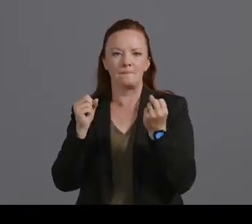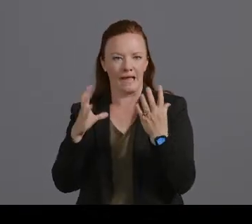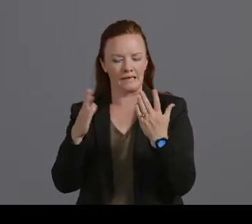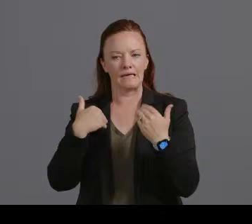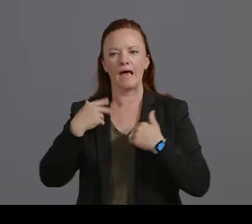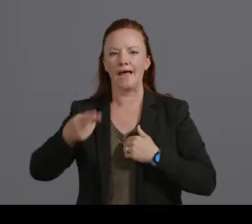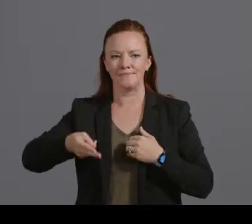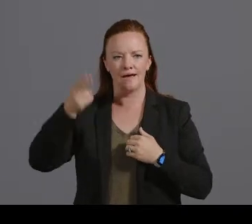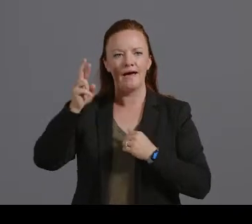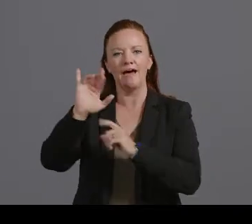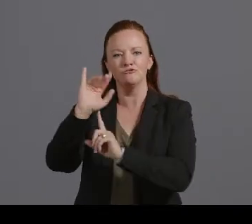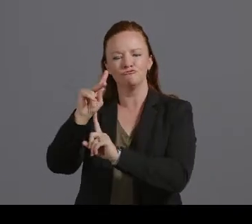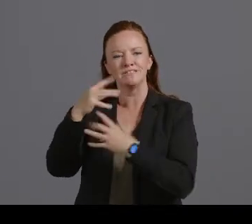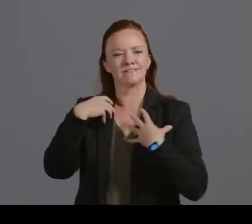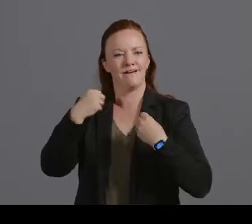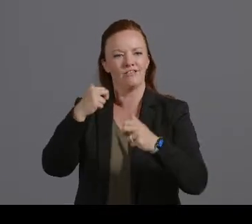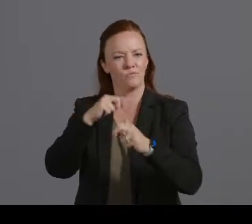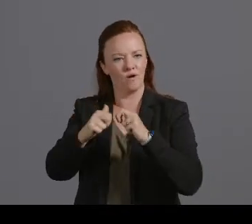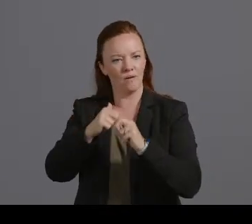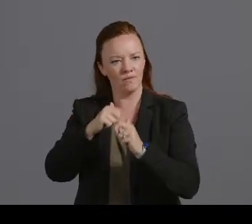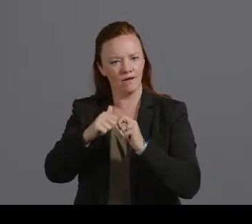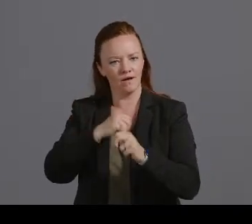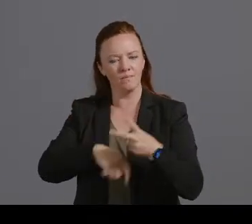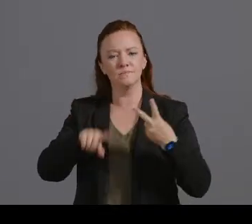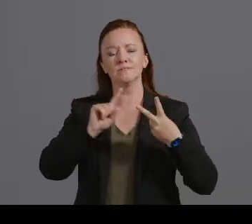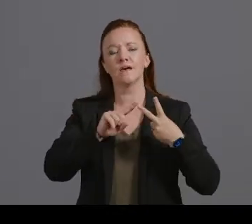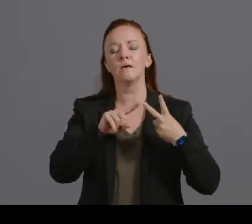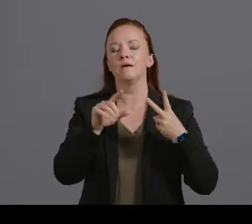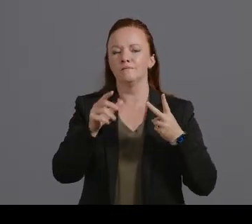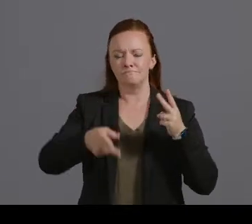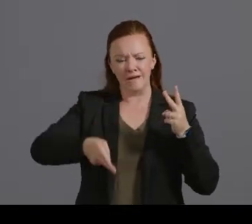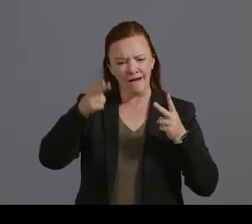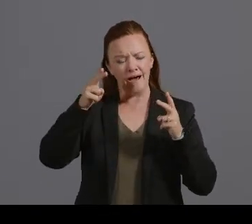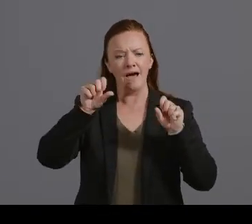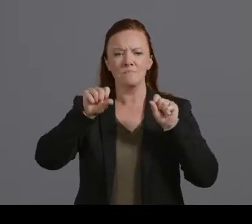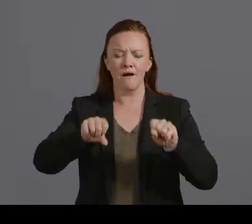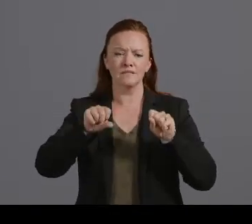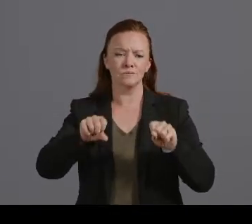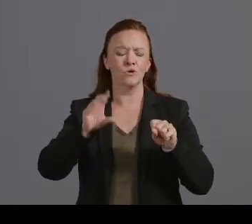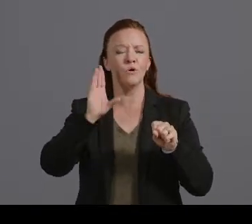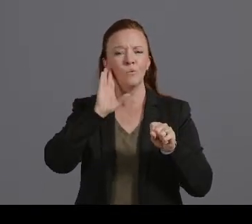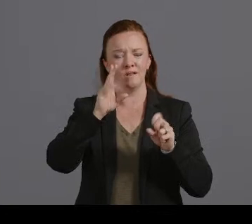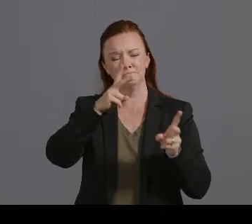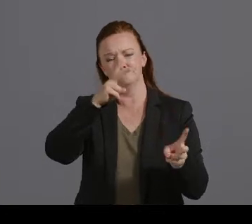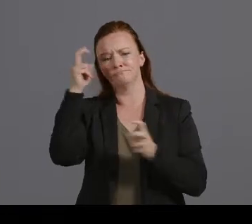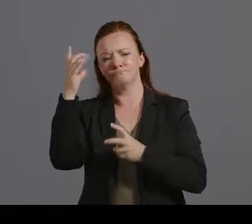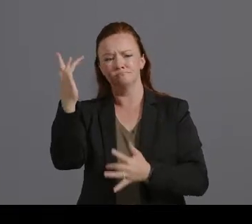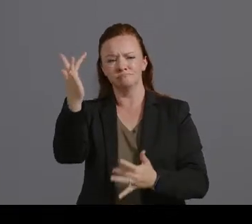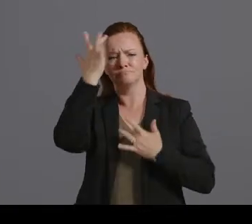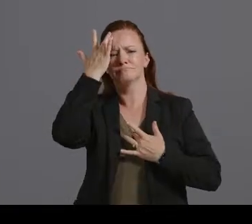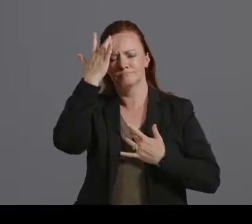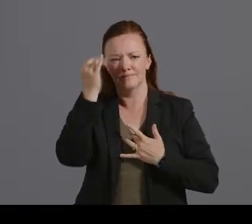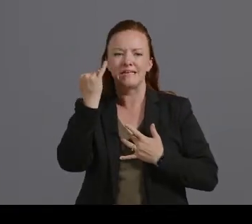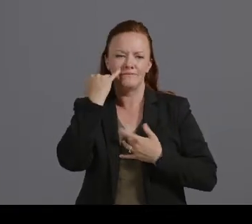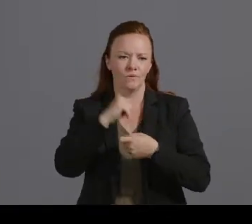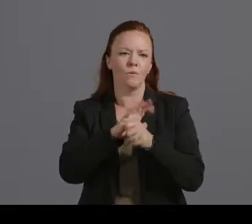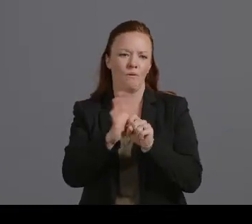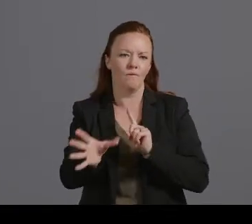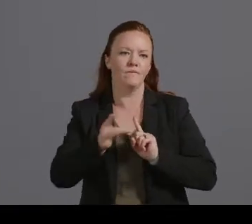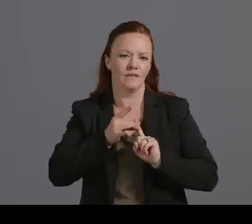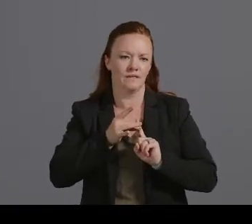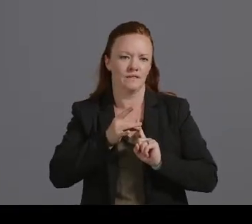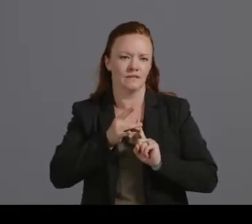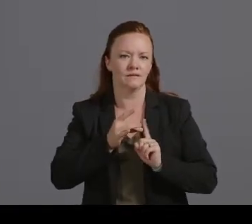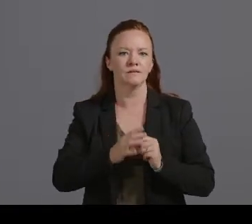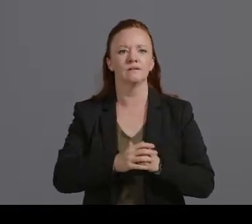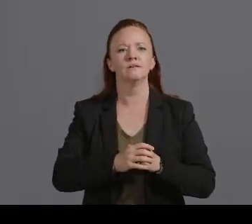high-risk conditions and severe COVID-19 outcomes. So 65% of our hospitalizations in Arizona have occurred in